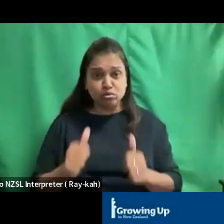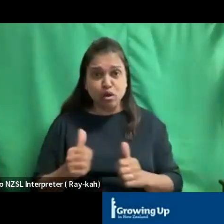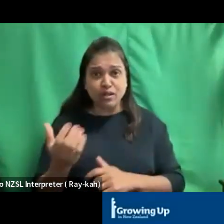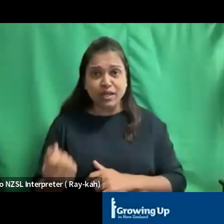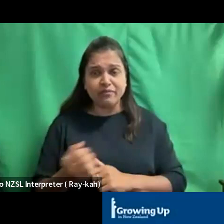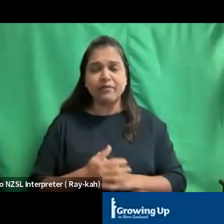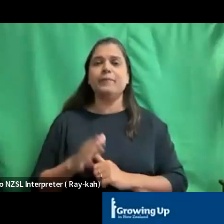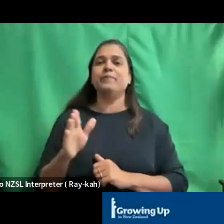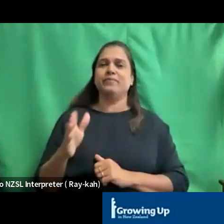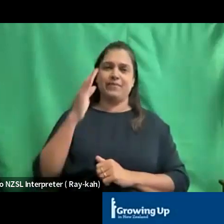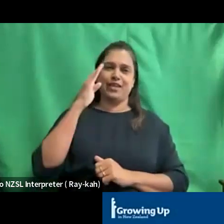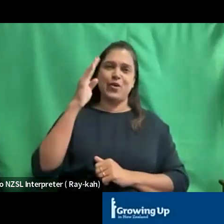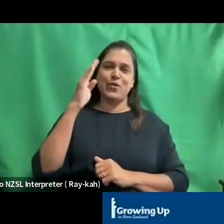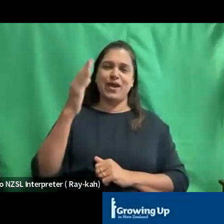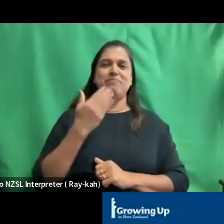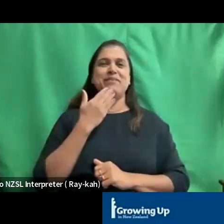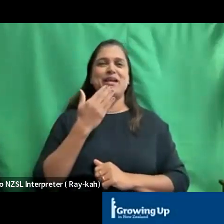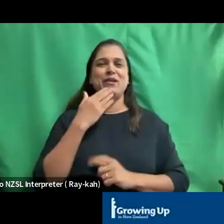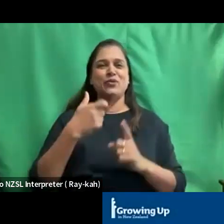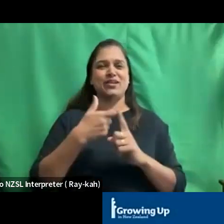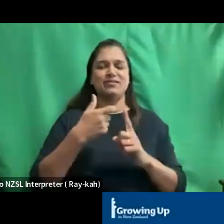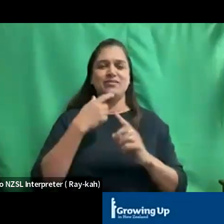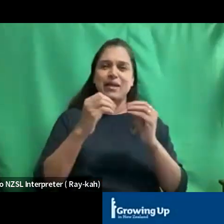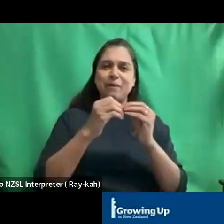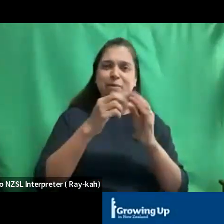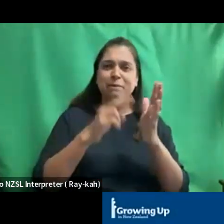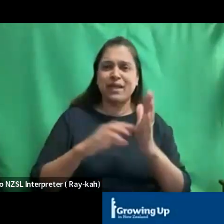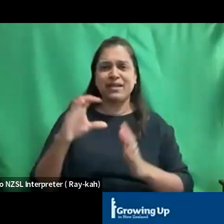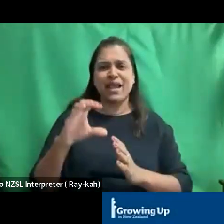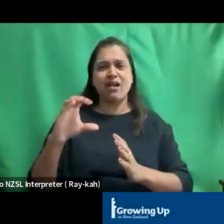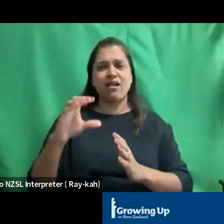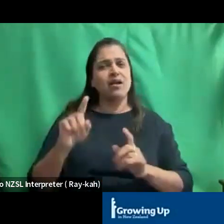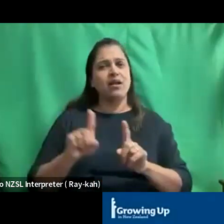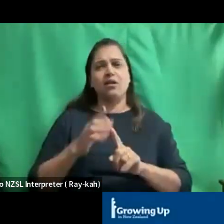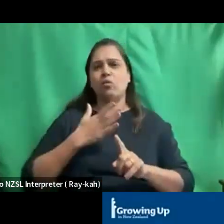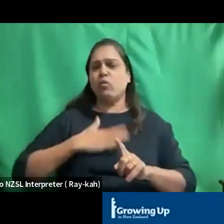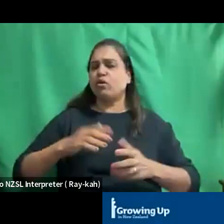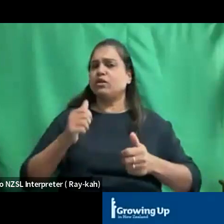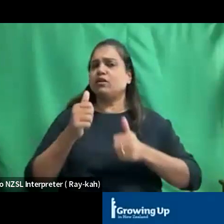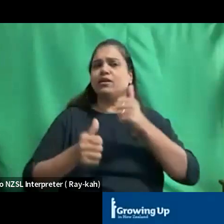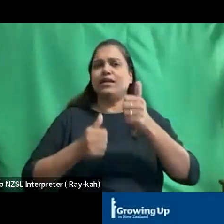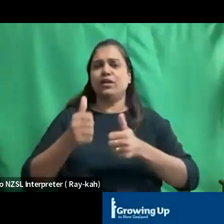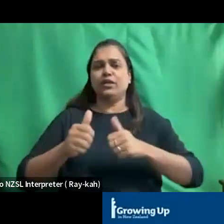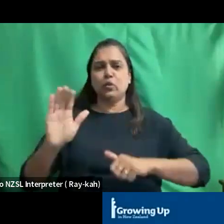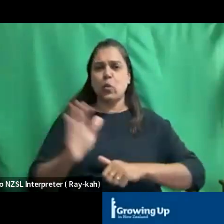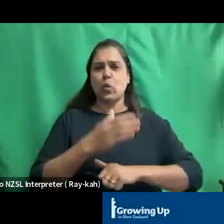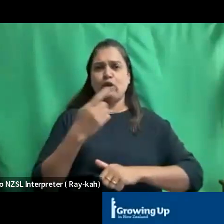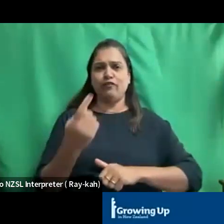and thanks very much to Ben and Caroline, and congratulations to all of you for achieving this milestone.